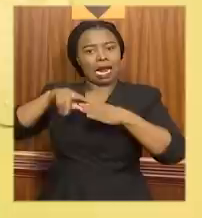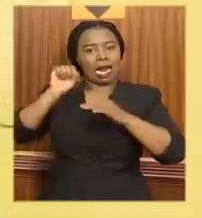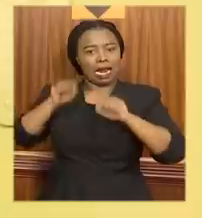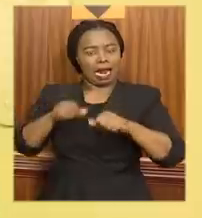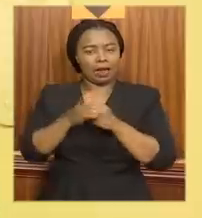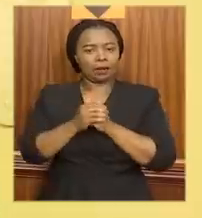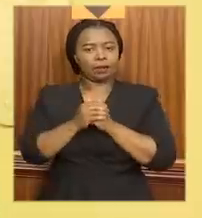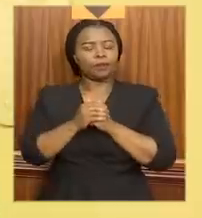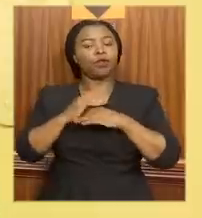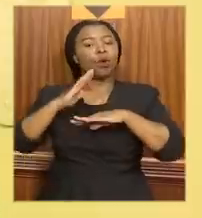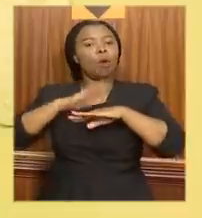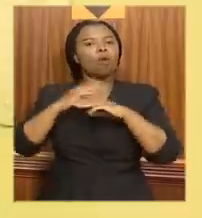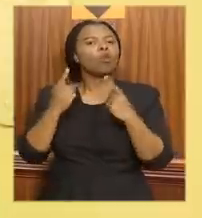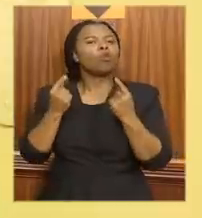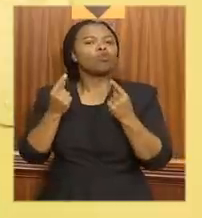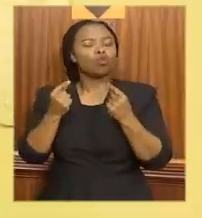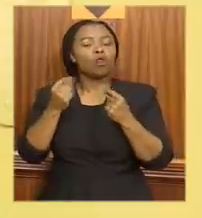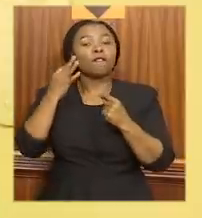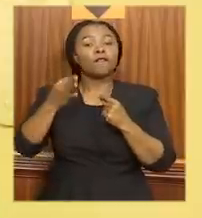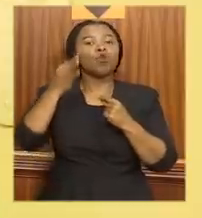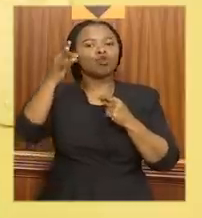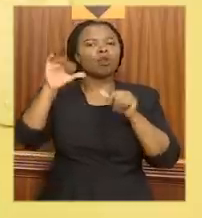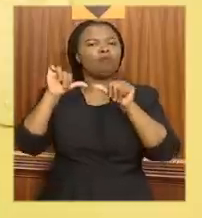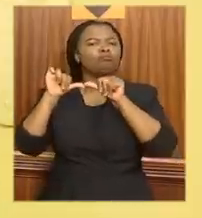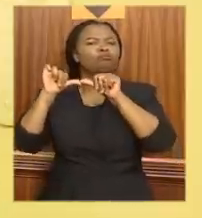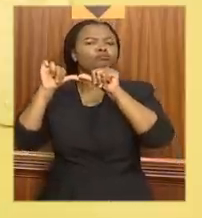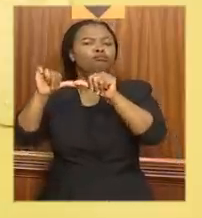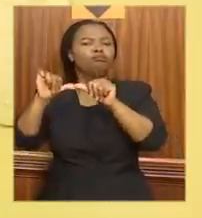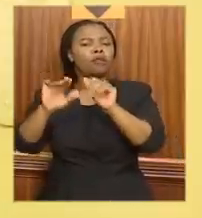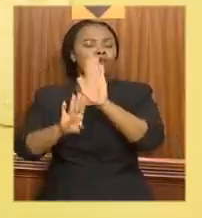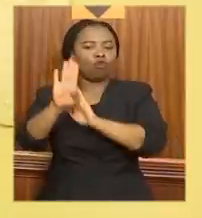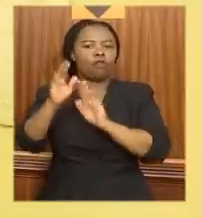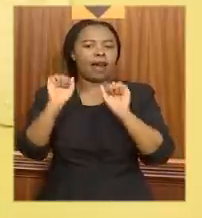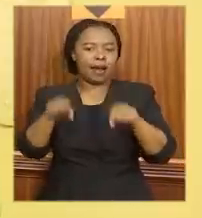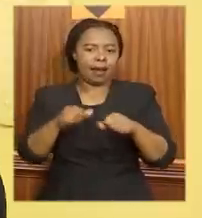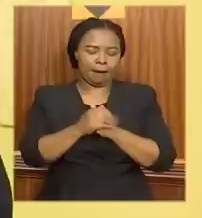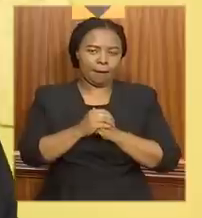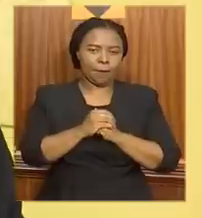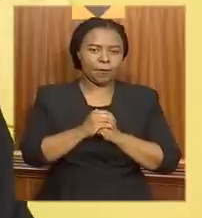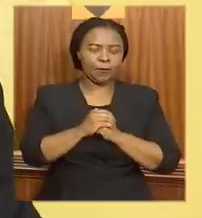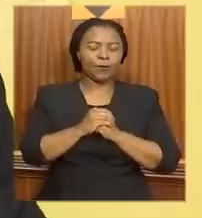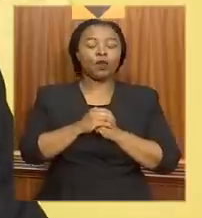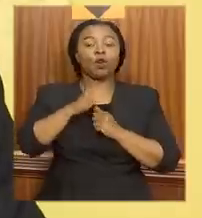for future sustainability. So, fellow South Africans,